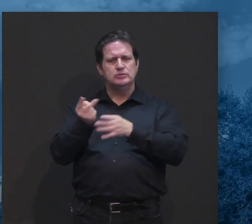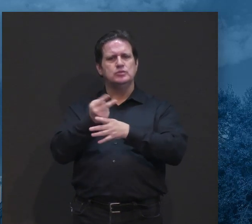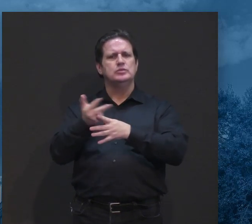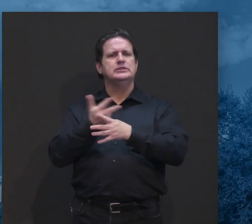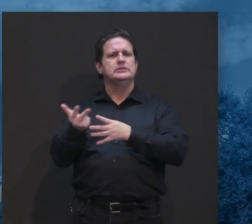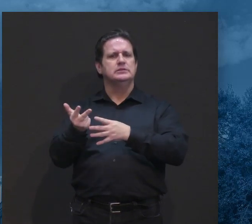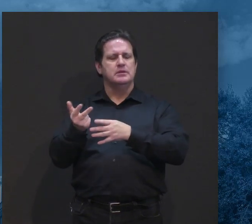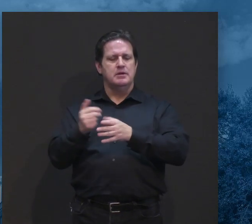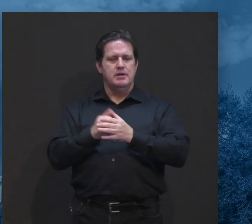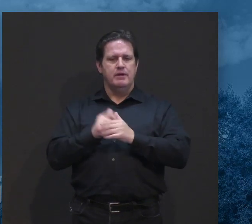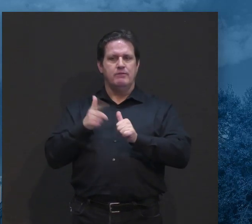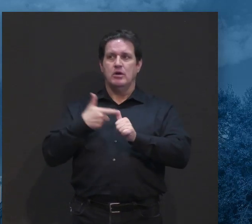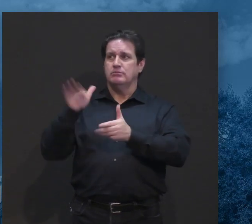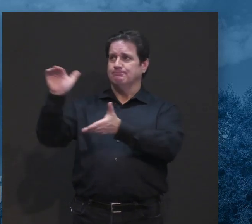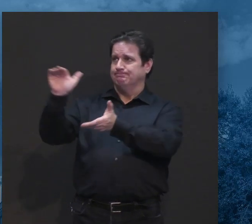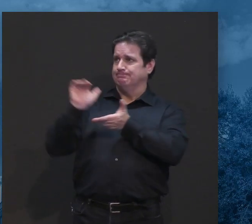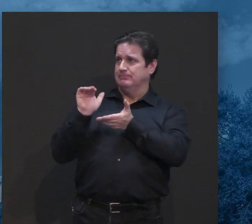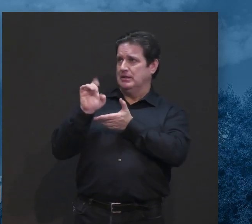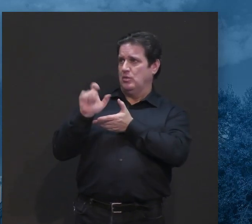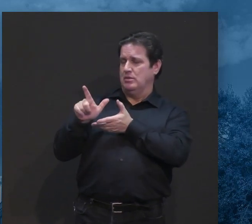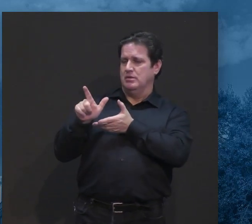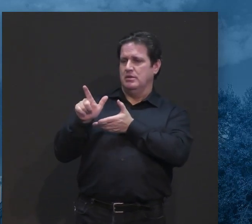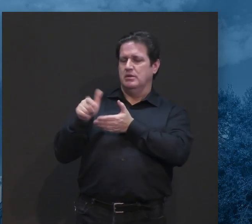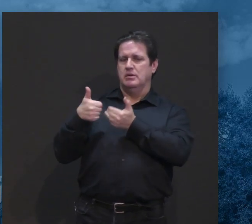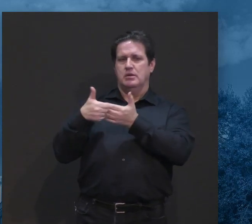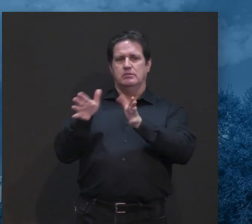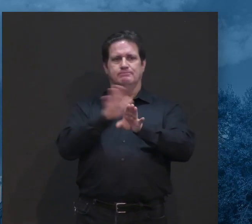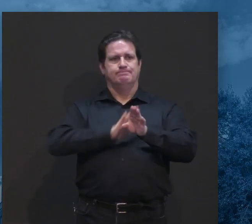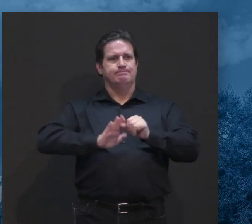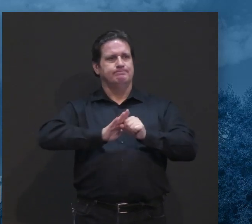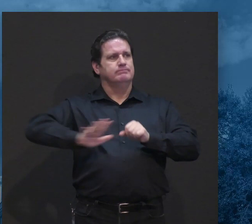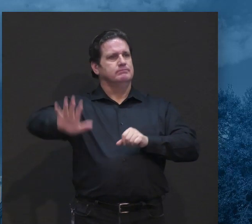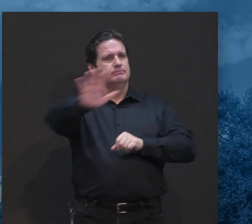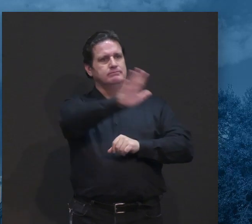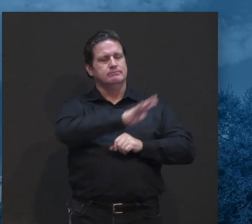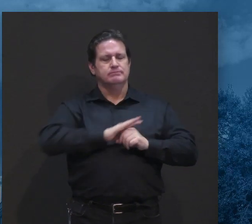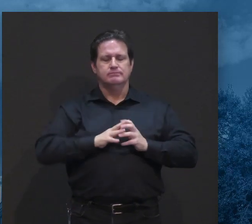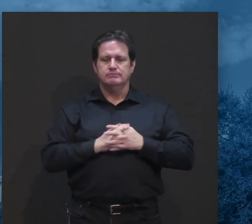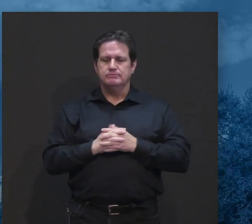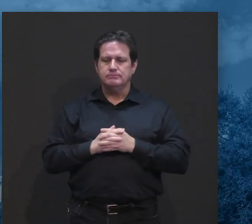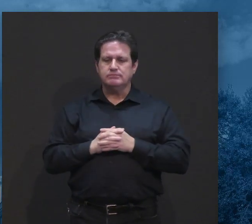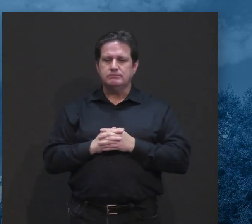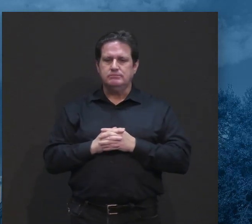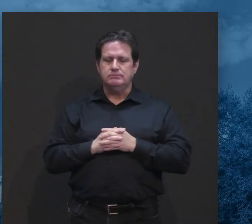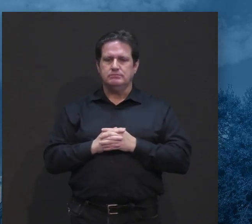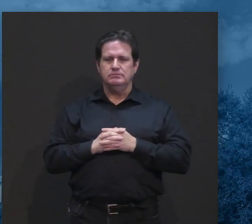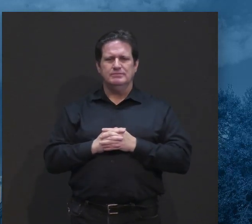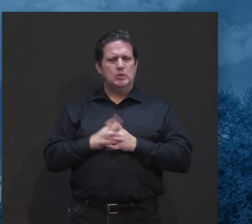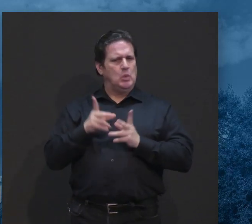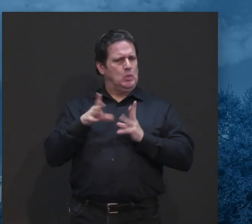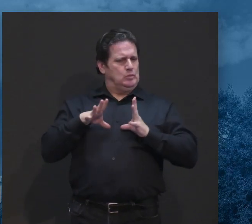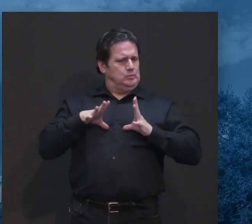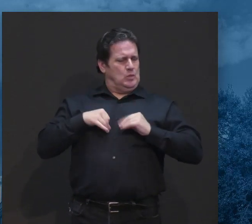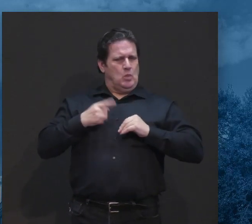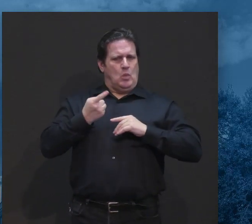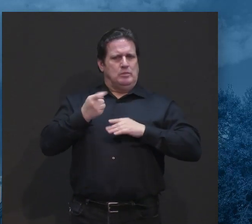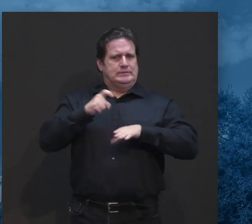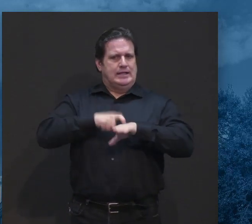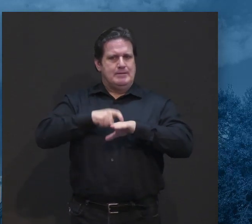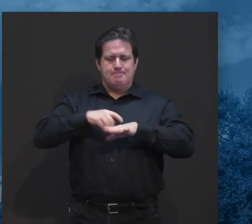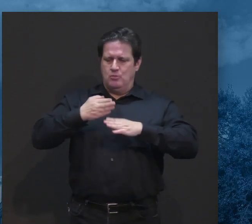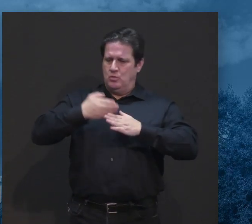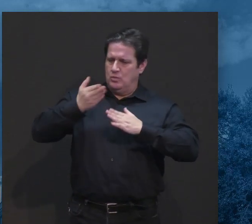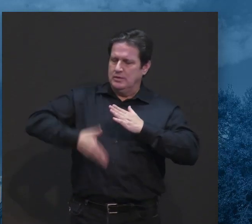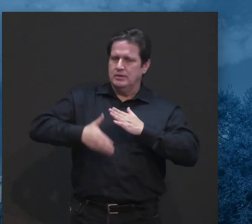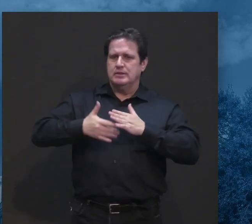first batch here in Delaware and across the country. And so if we just lean in one more time through this weekend and